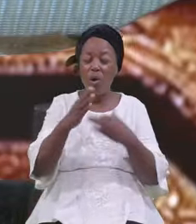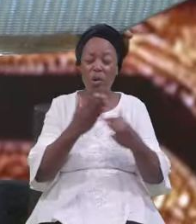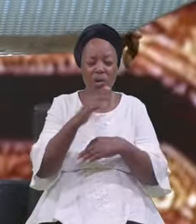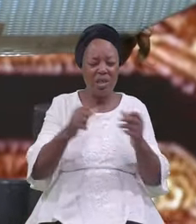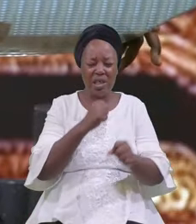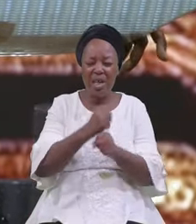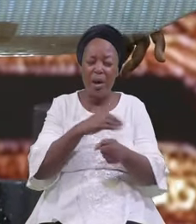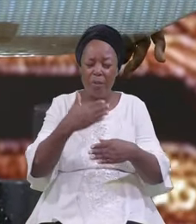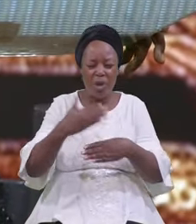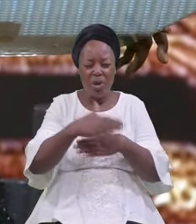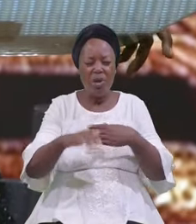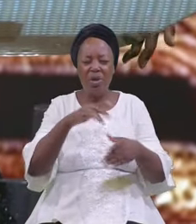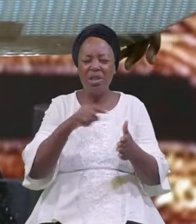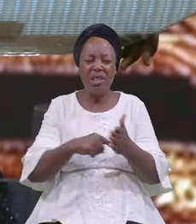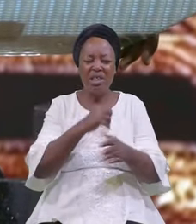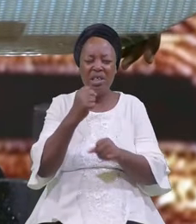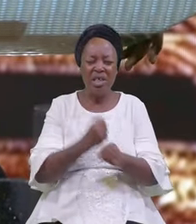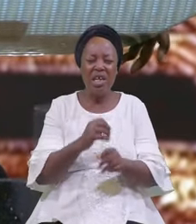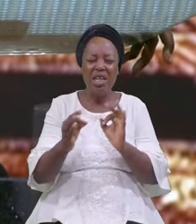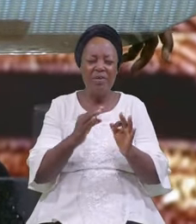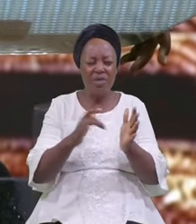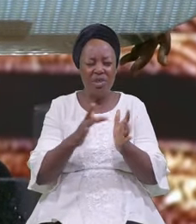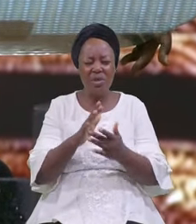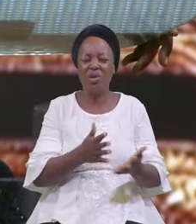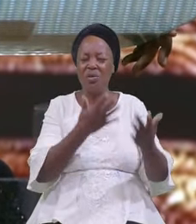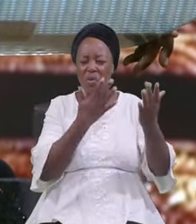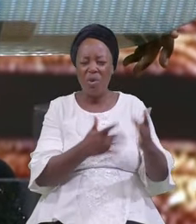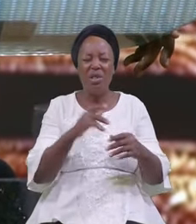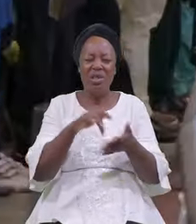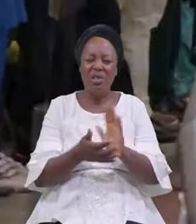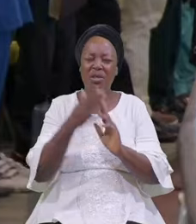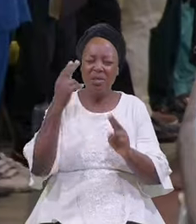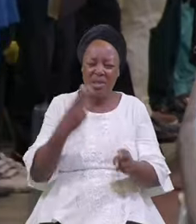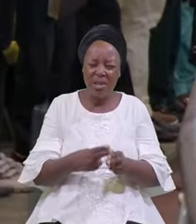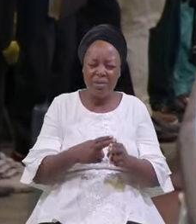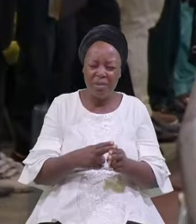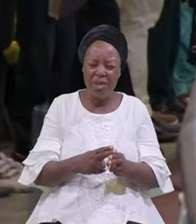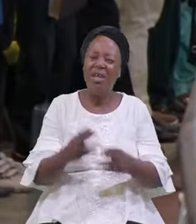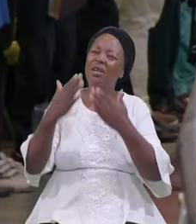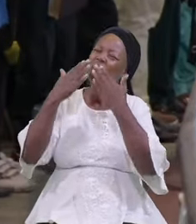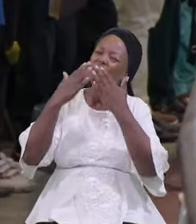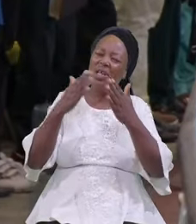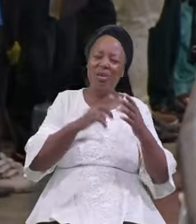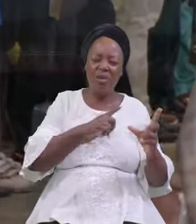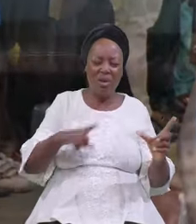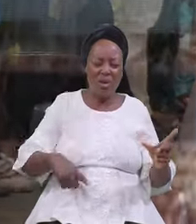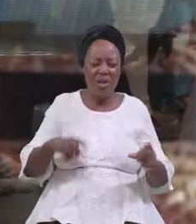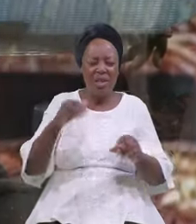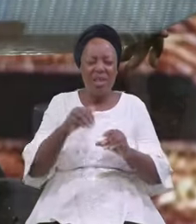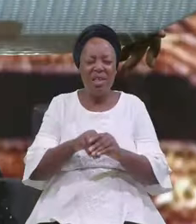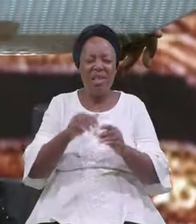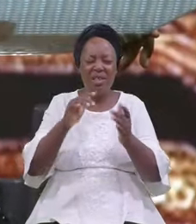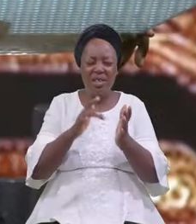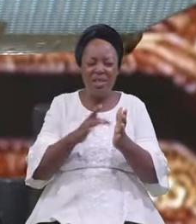even beyond this year, if Jesus tarries, in Jesus' name. Thank you, Lord. In